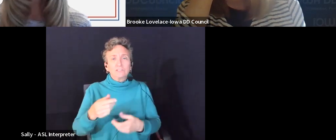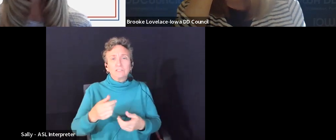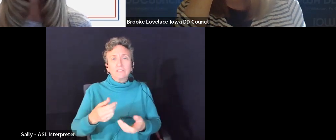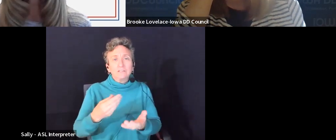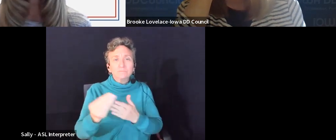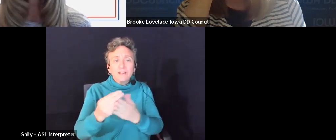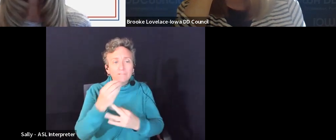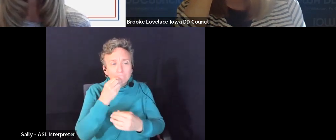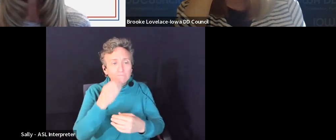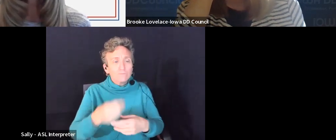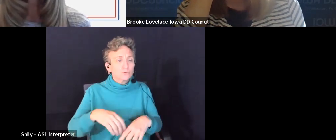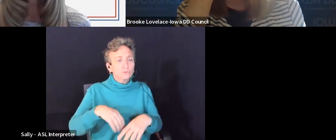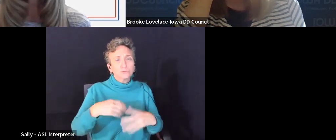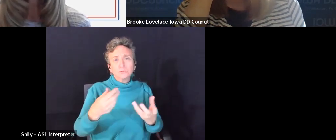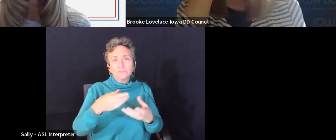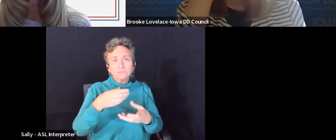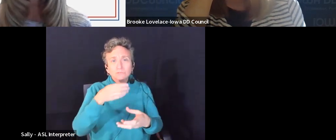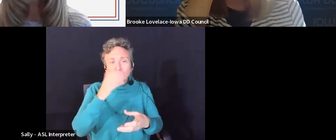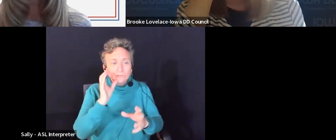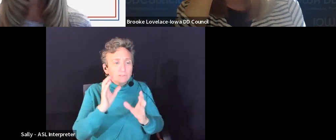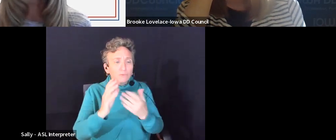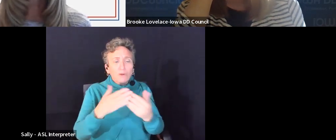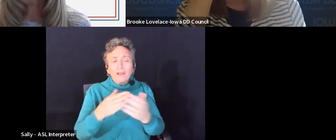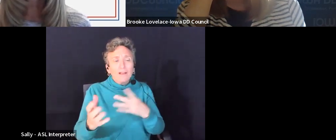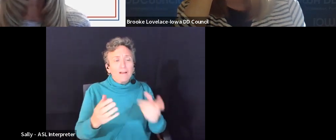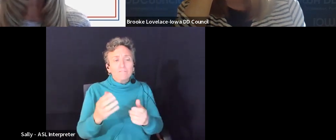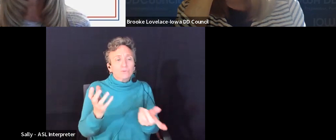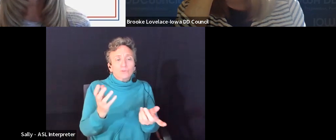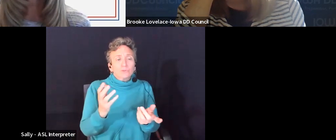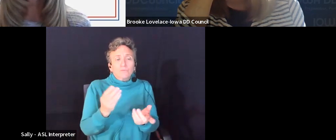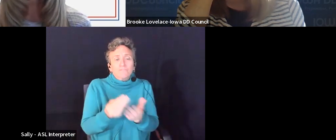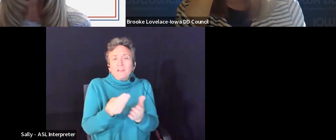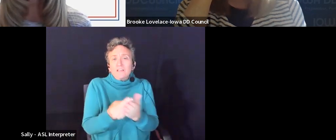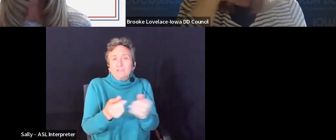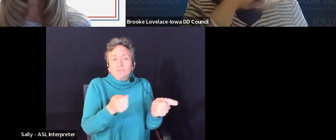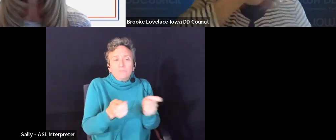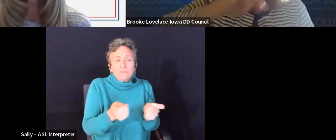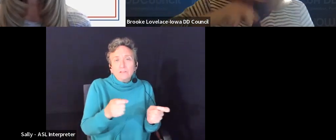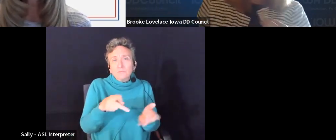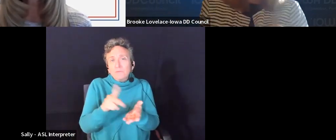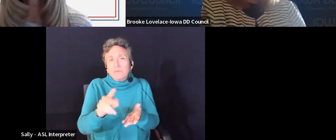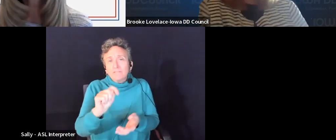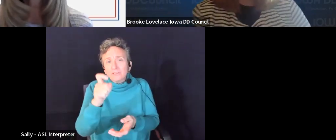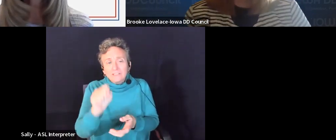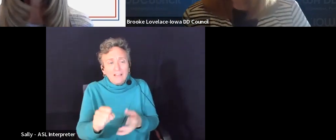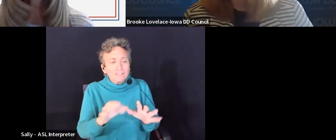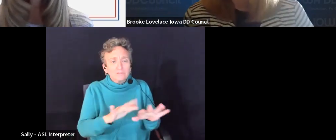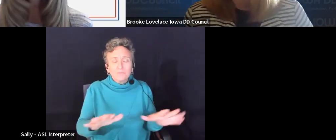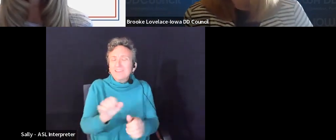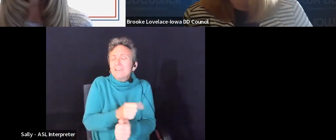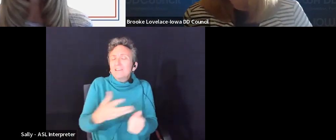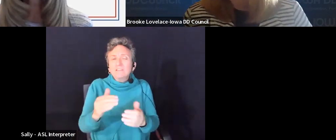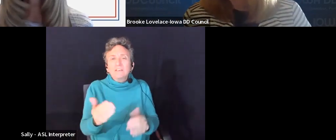You can see the list here. The idea is, anything that's going to improve that health, independence, or quality of